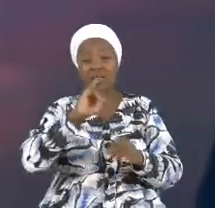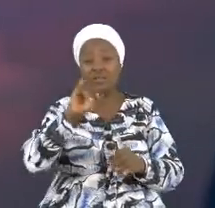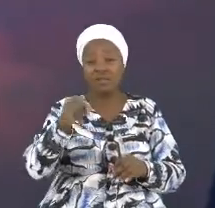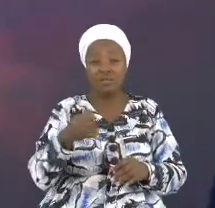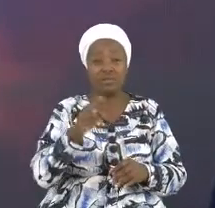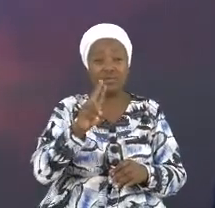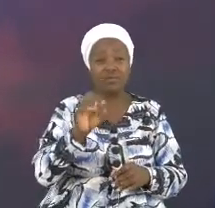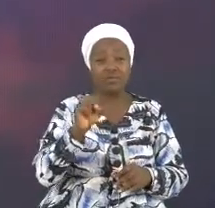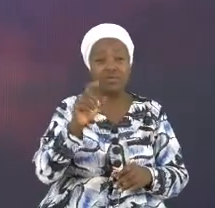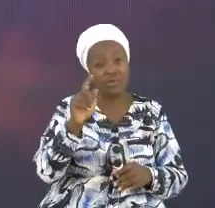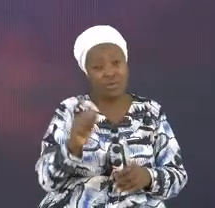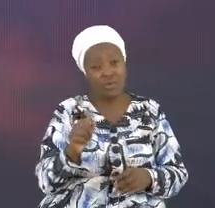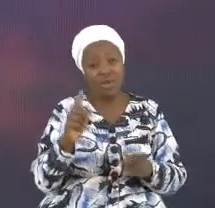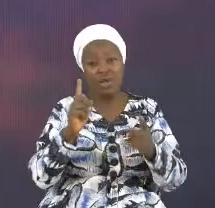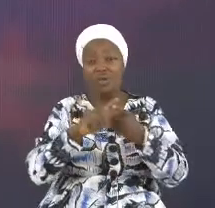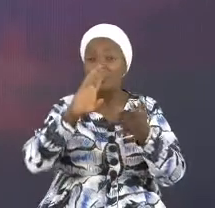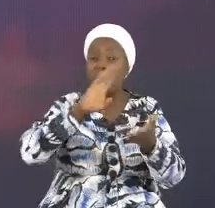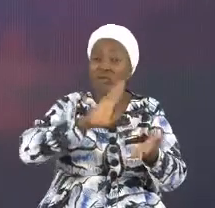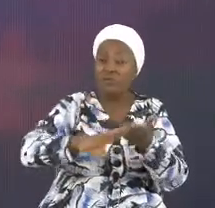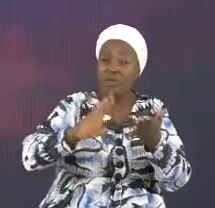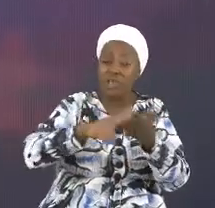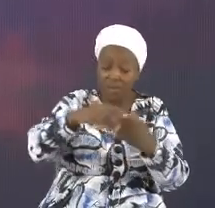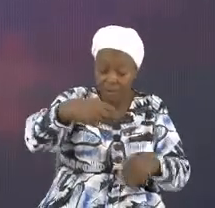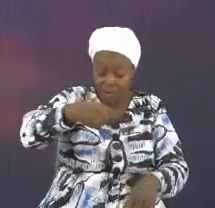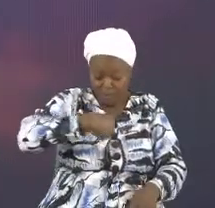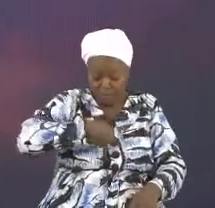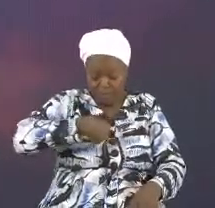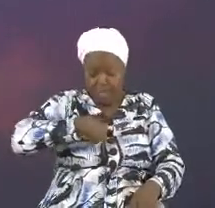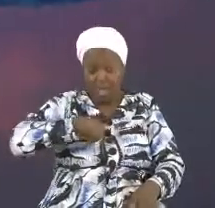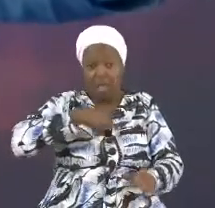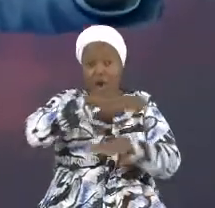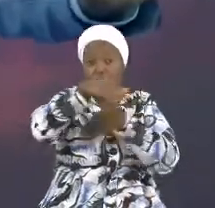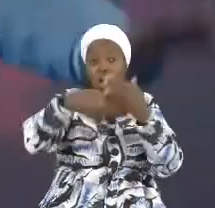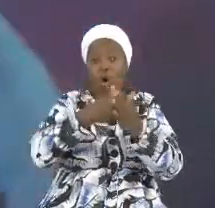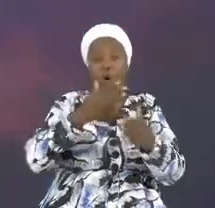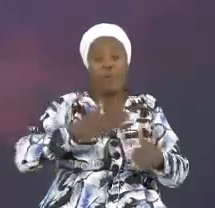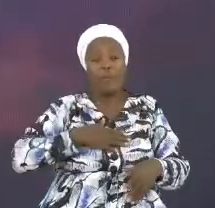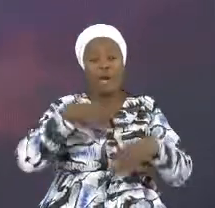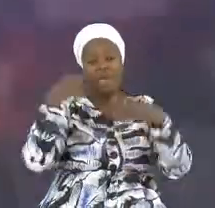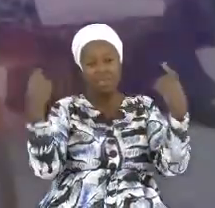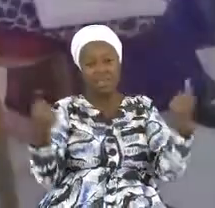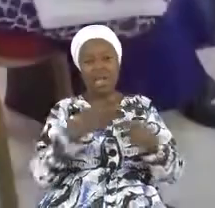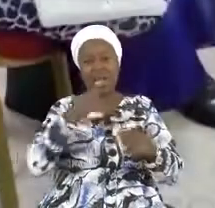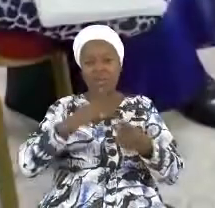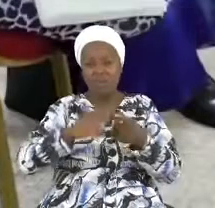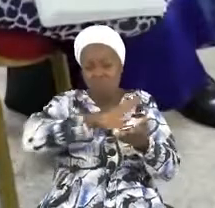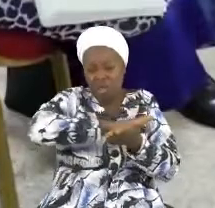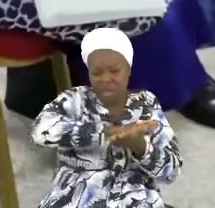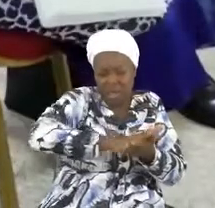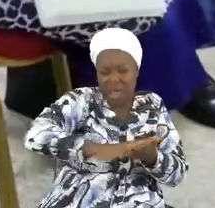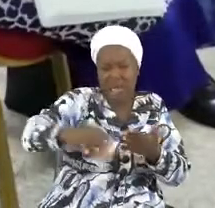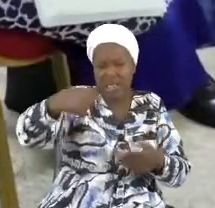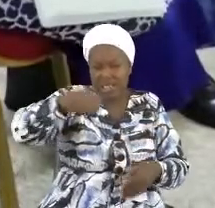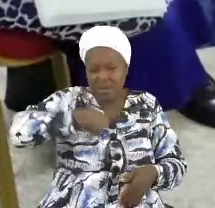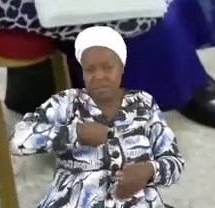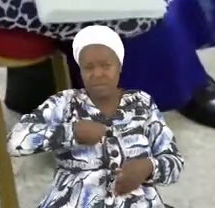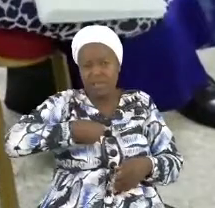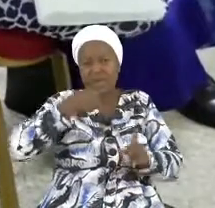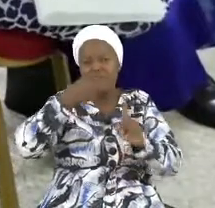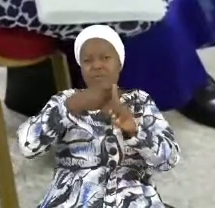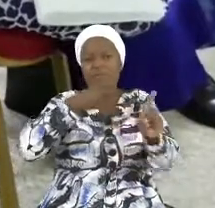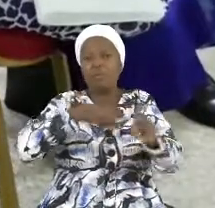me all my sin and to cleanse me from all